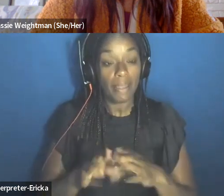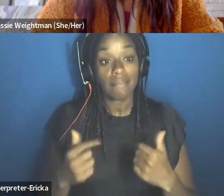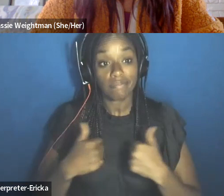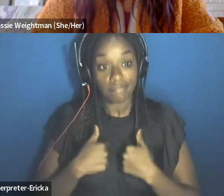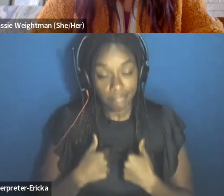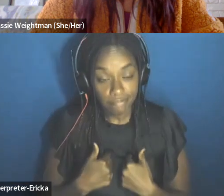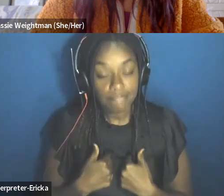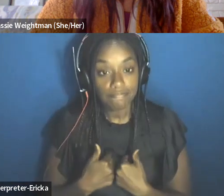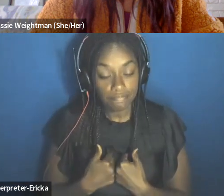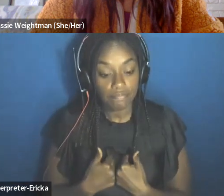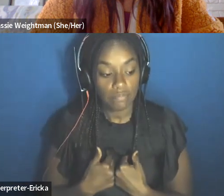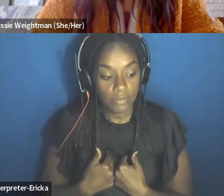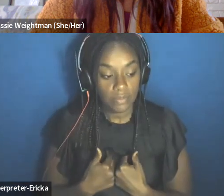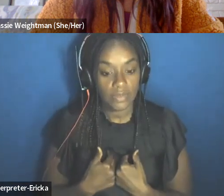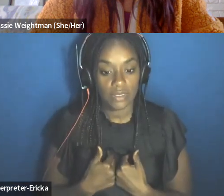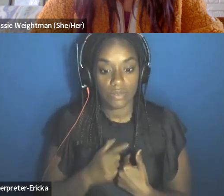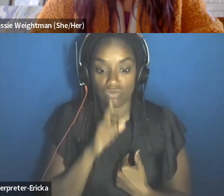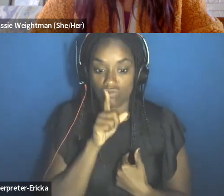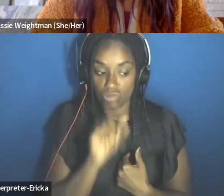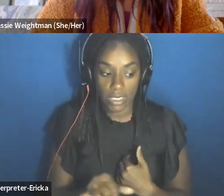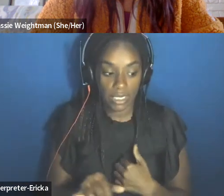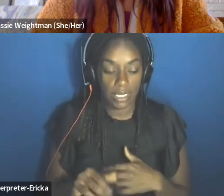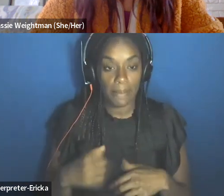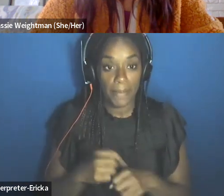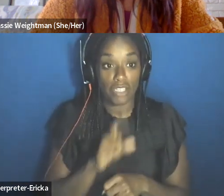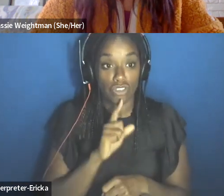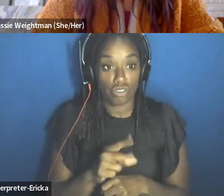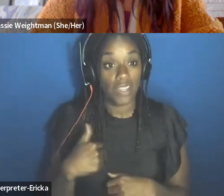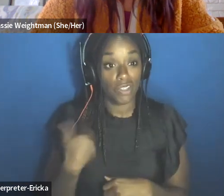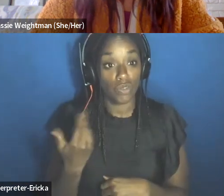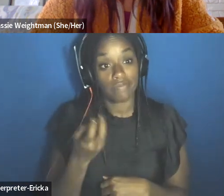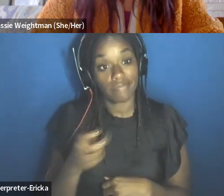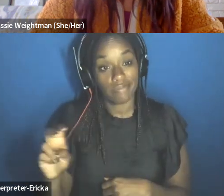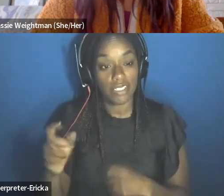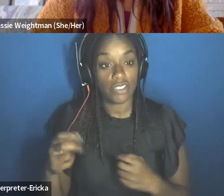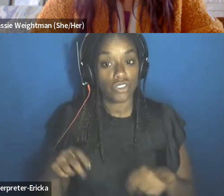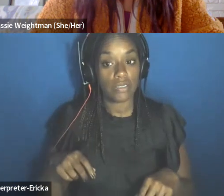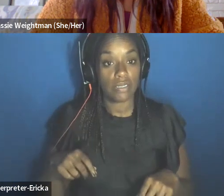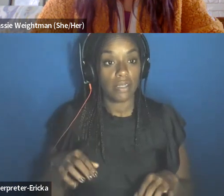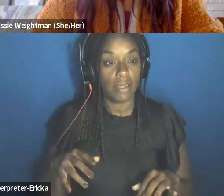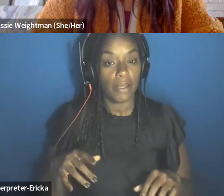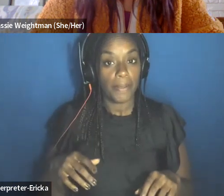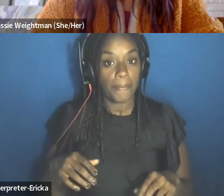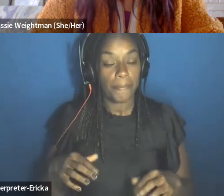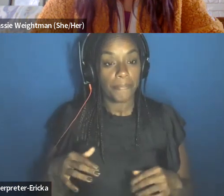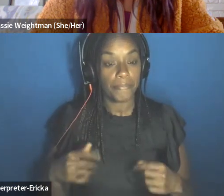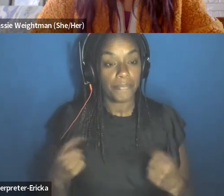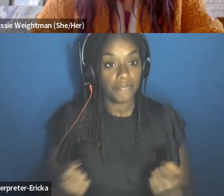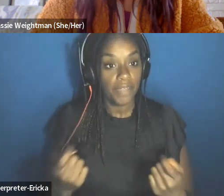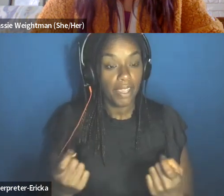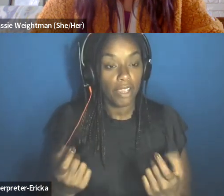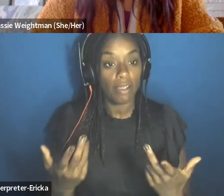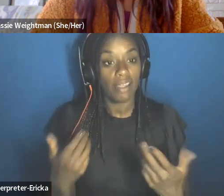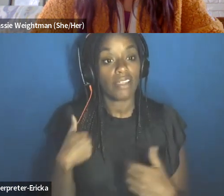in having a youth transition fair happen, a drive-up fair that happened, and a youth